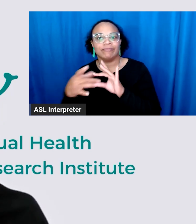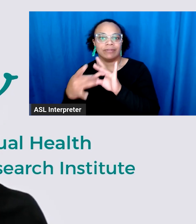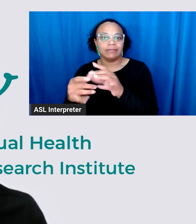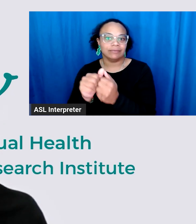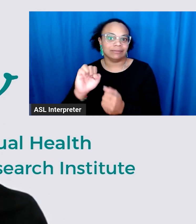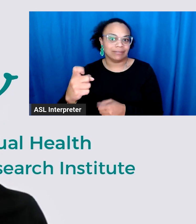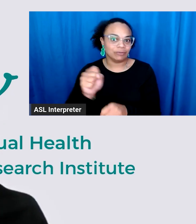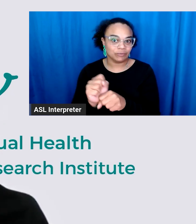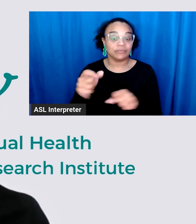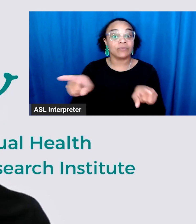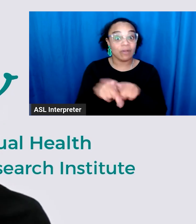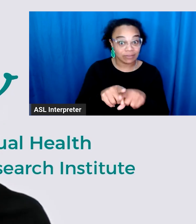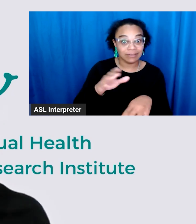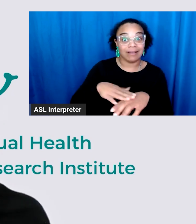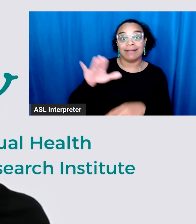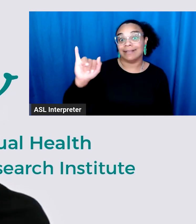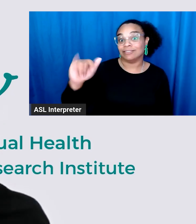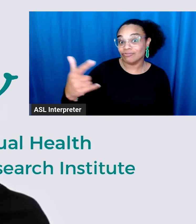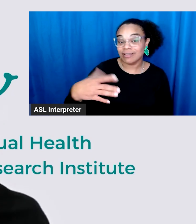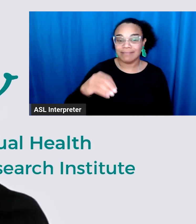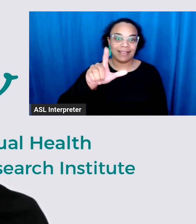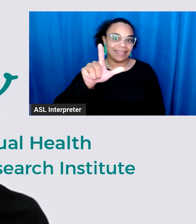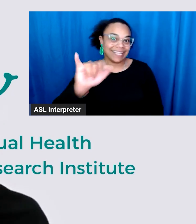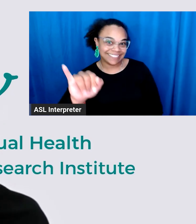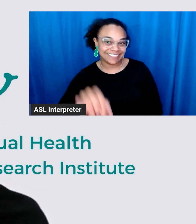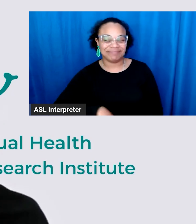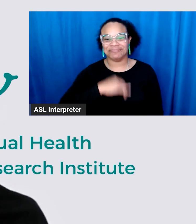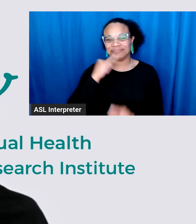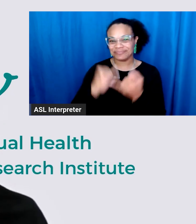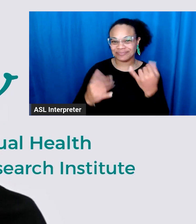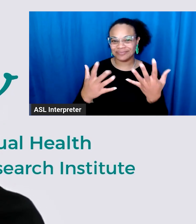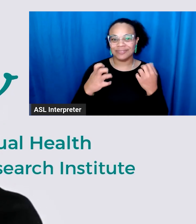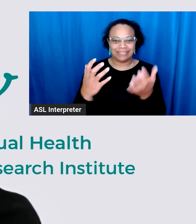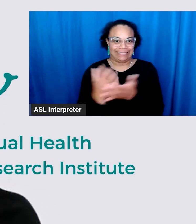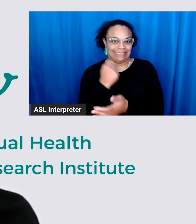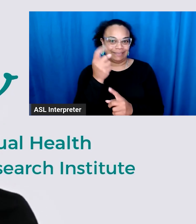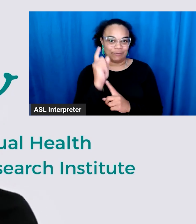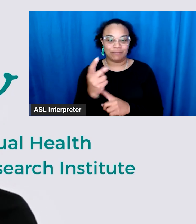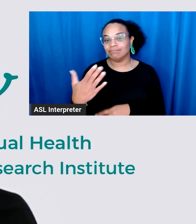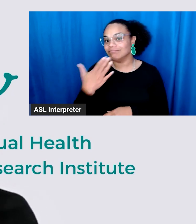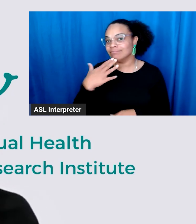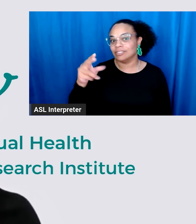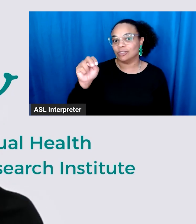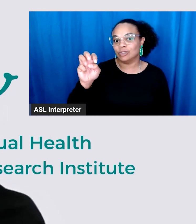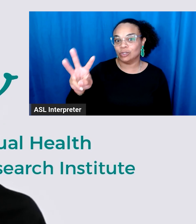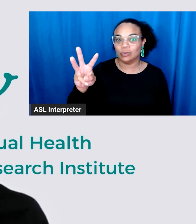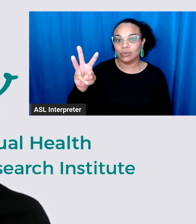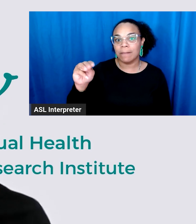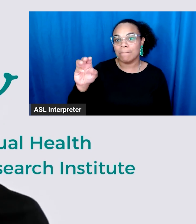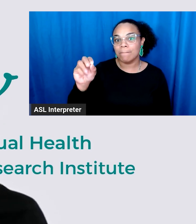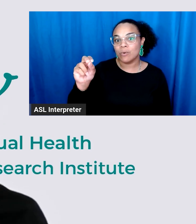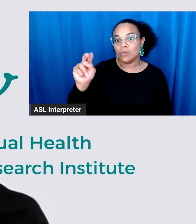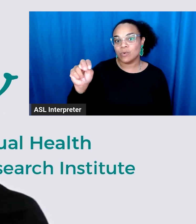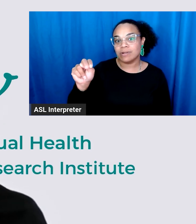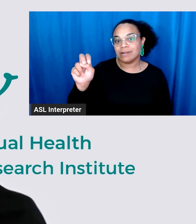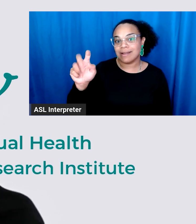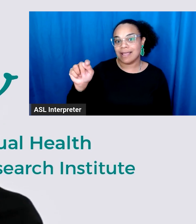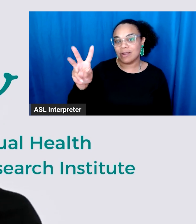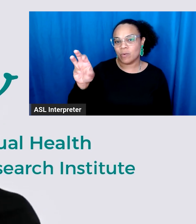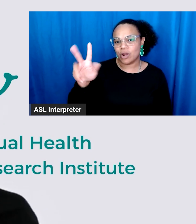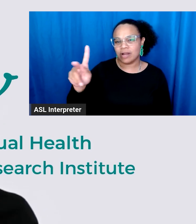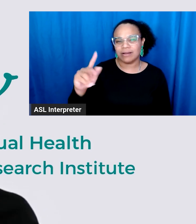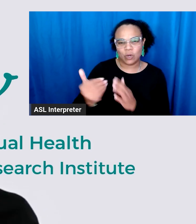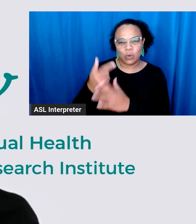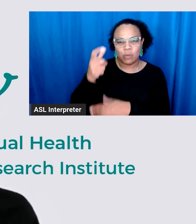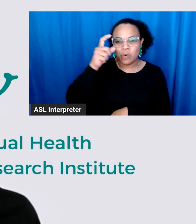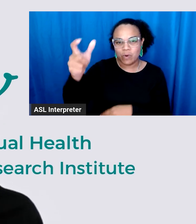Facebook, Instagram, and LinkedIn. And so lastly, I just want to take a moment to thank New Moon Network for building such supportive and